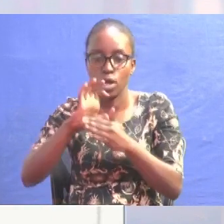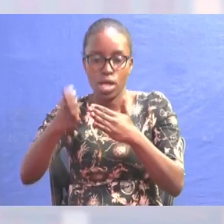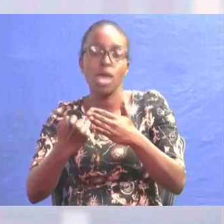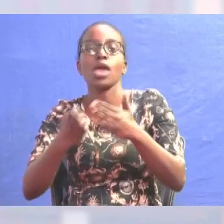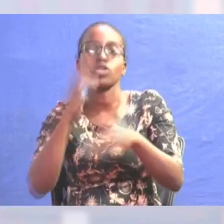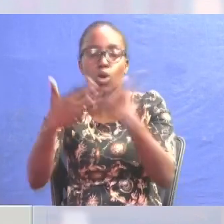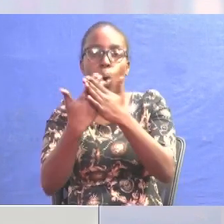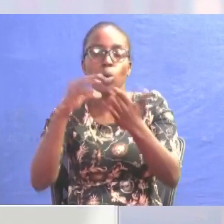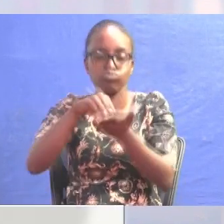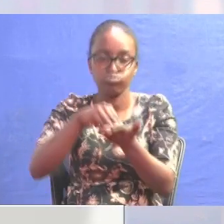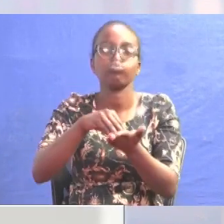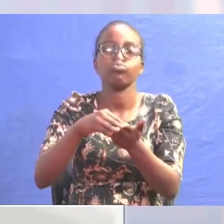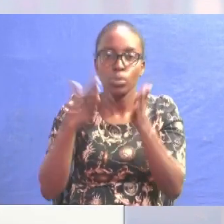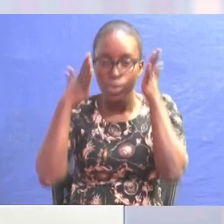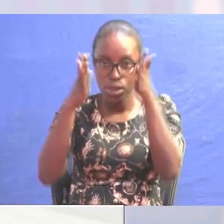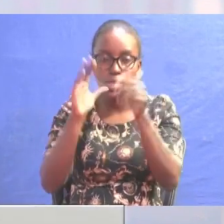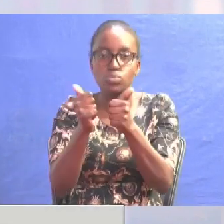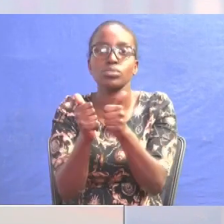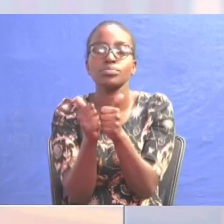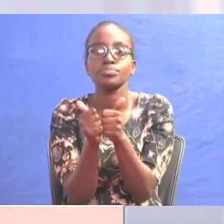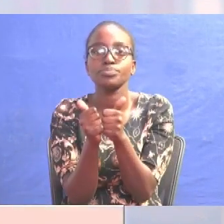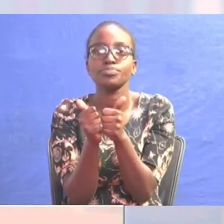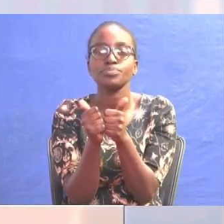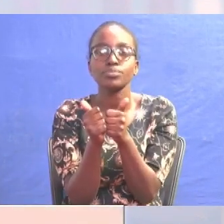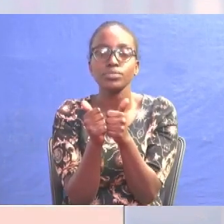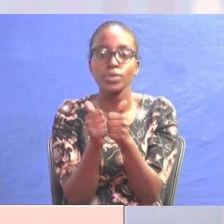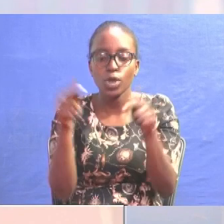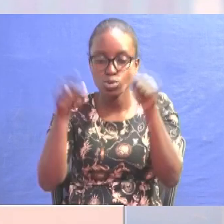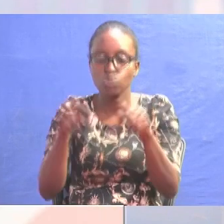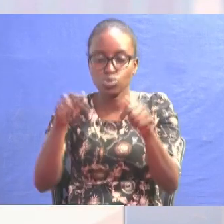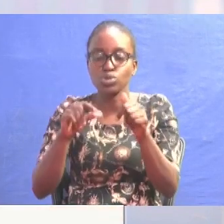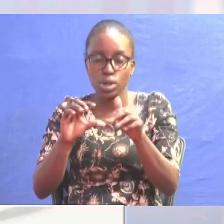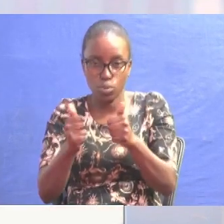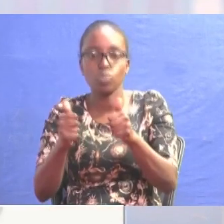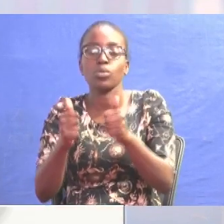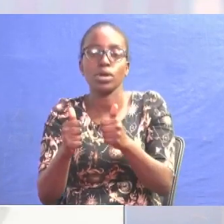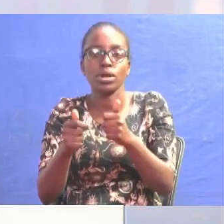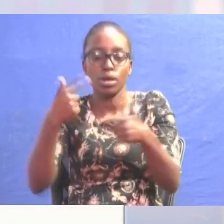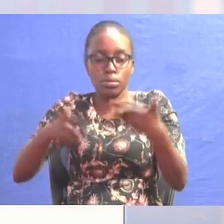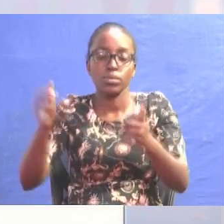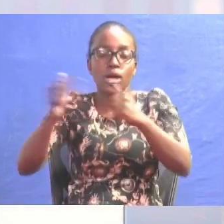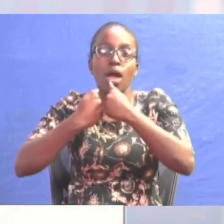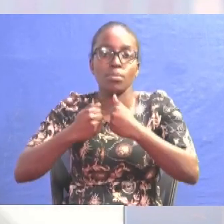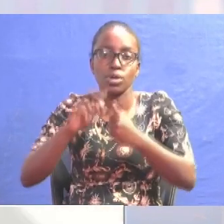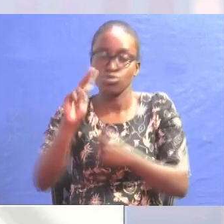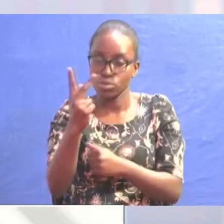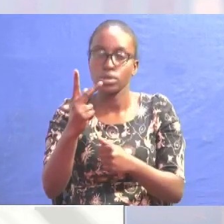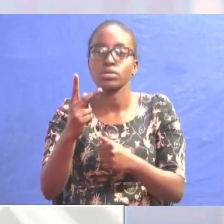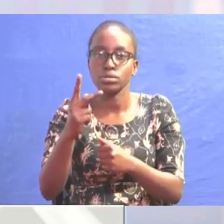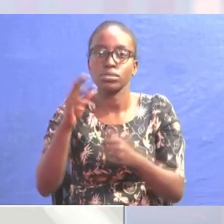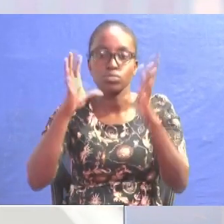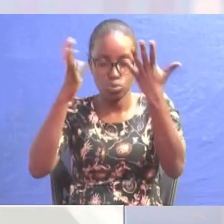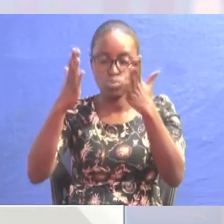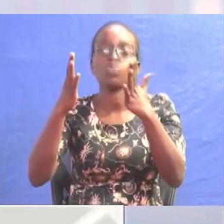have witnessed. The event today that has concurrently happened, even as Kenyans celebrate Katiba at